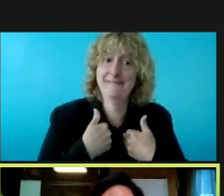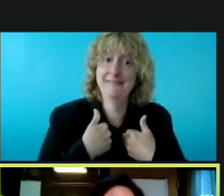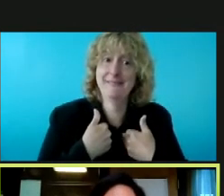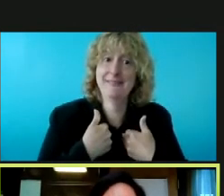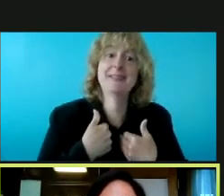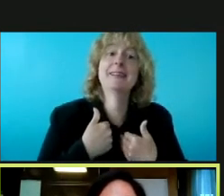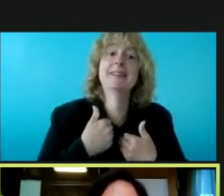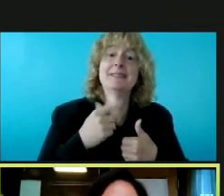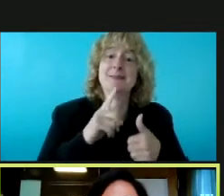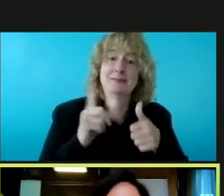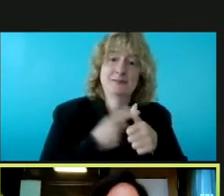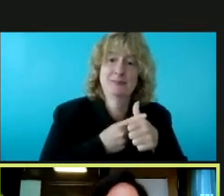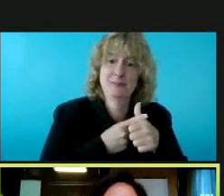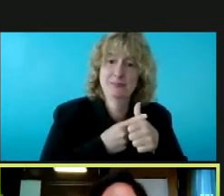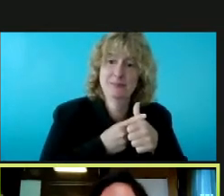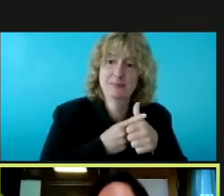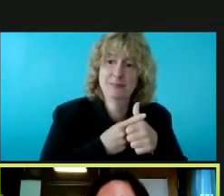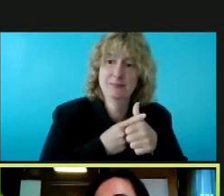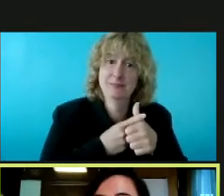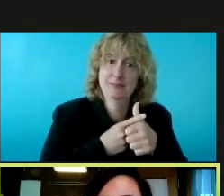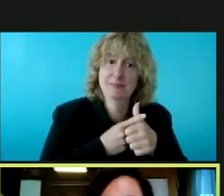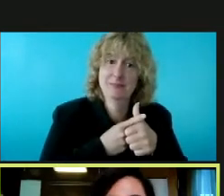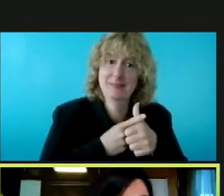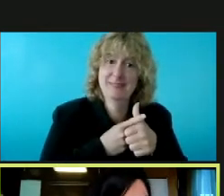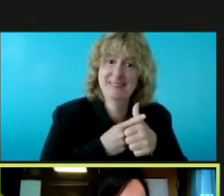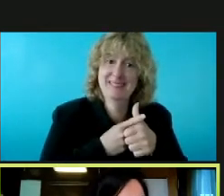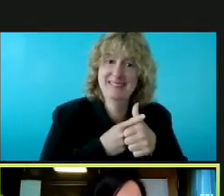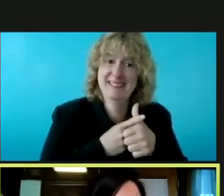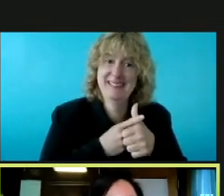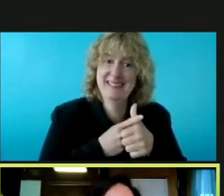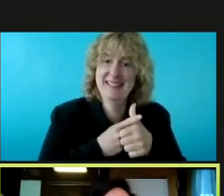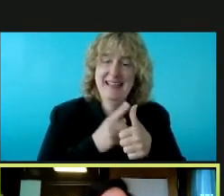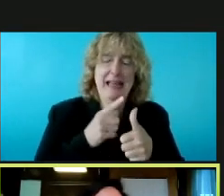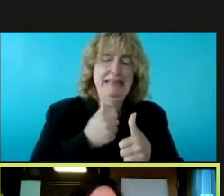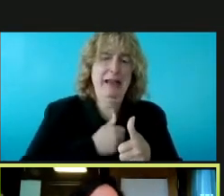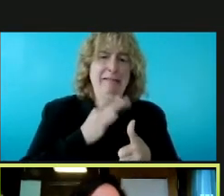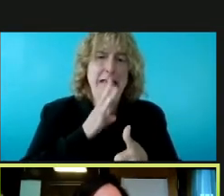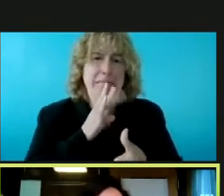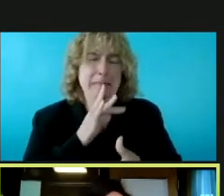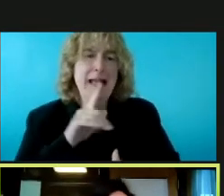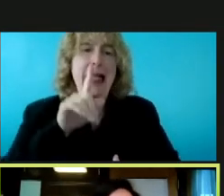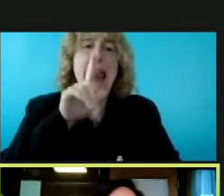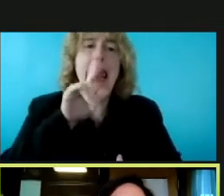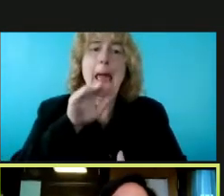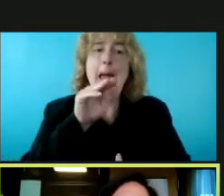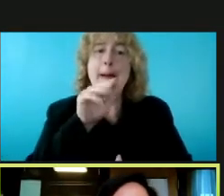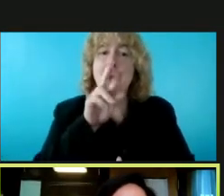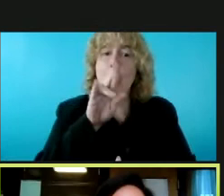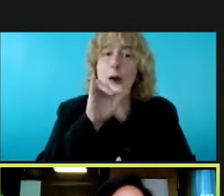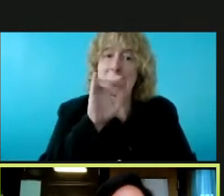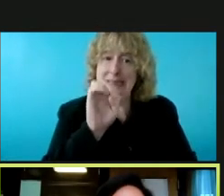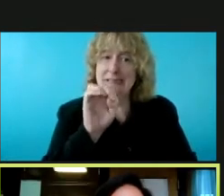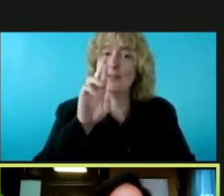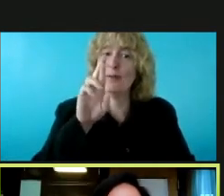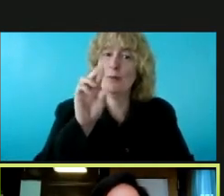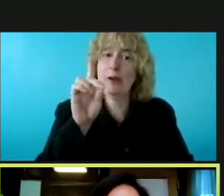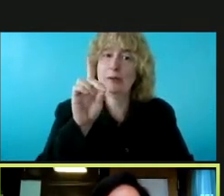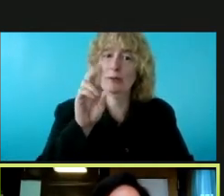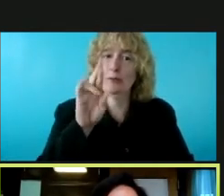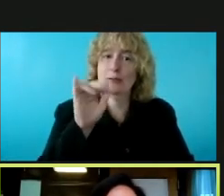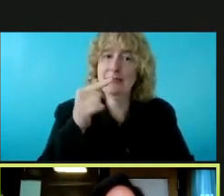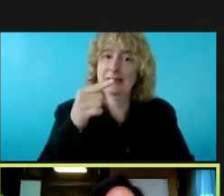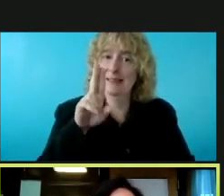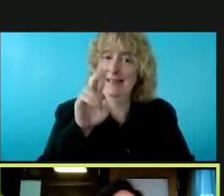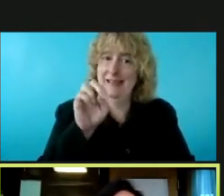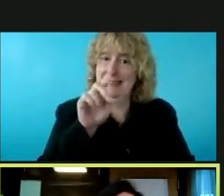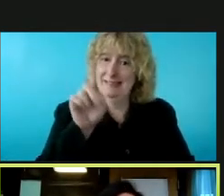so our first up, we have, sorry if I butcher your name, Limari Rodriguez from Academy de las